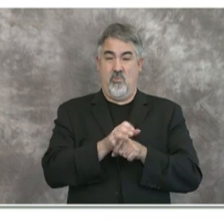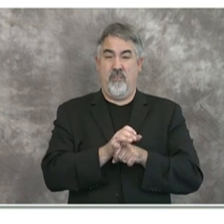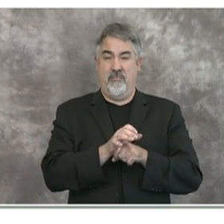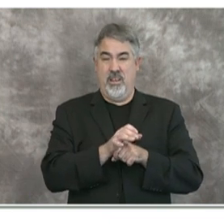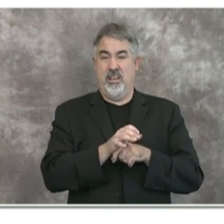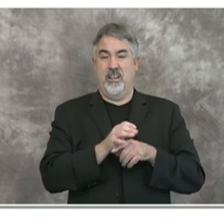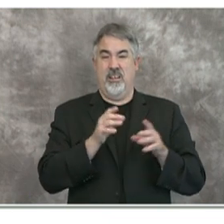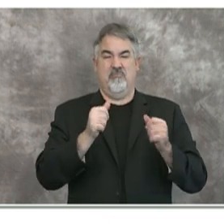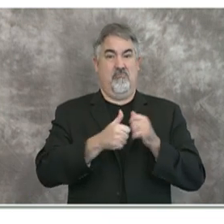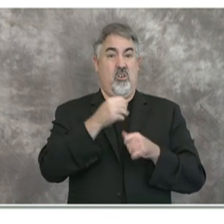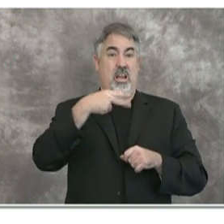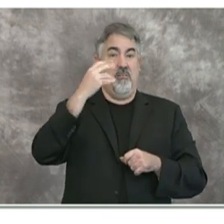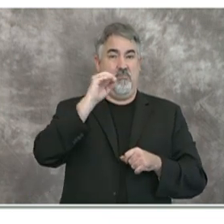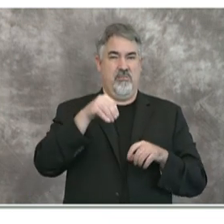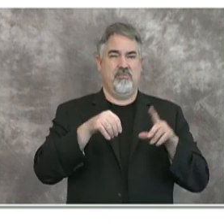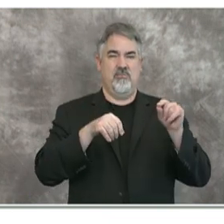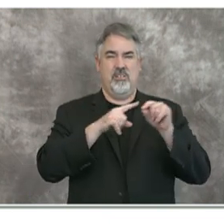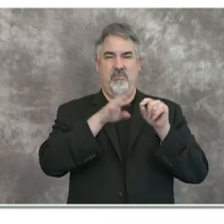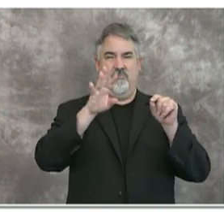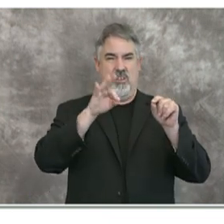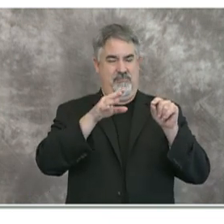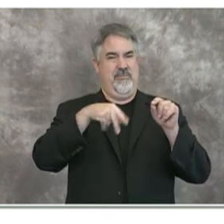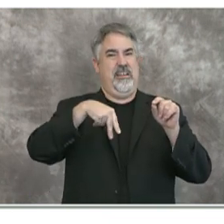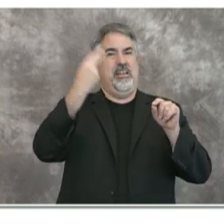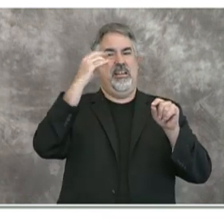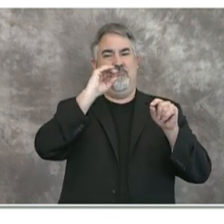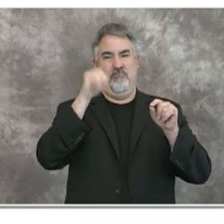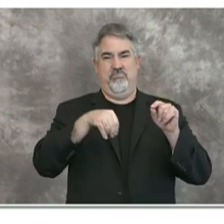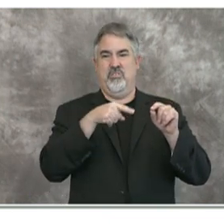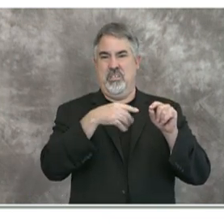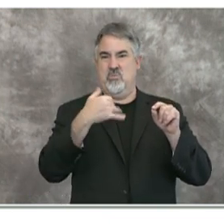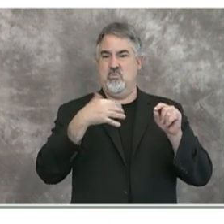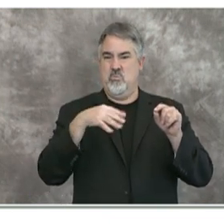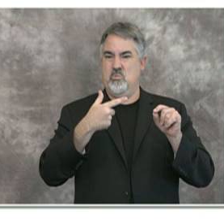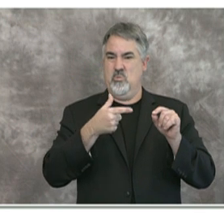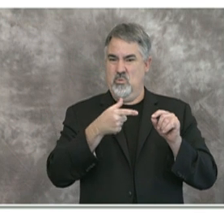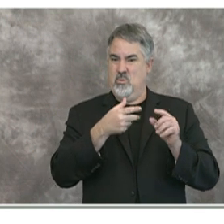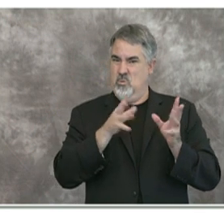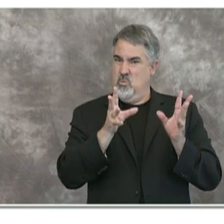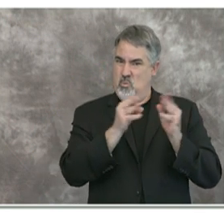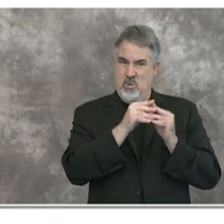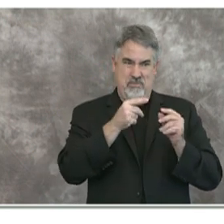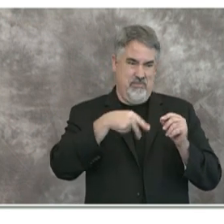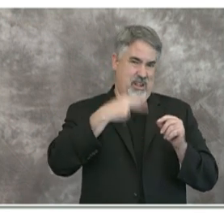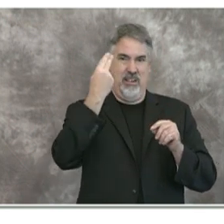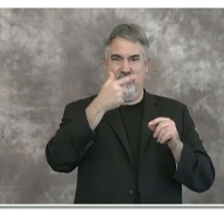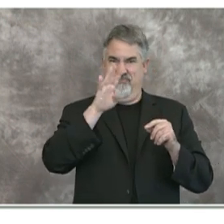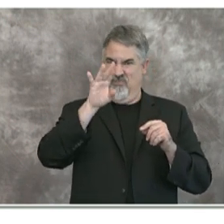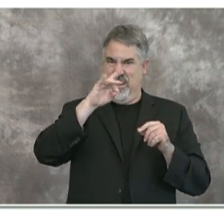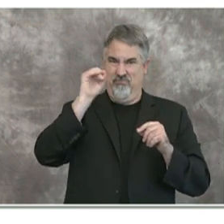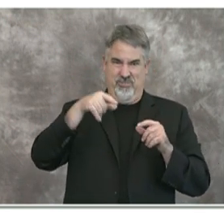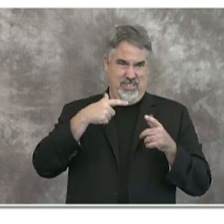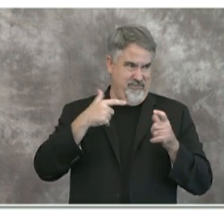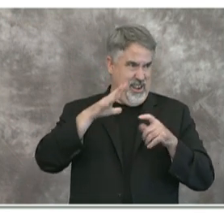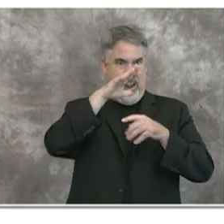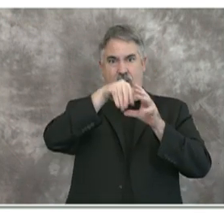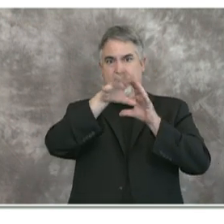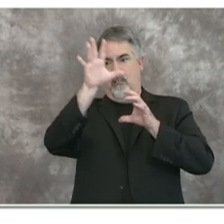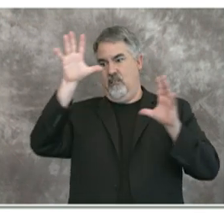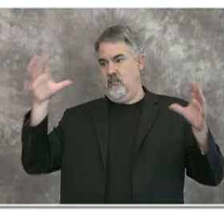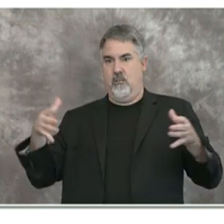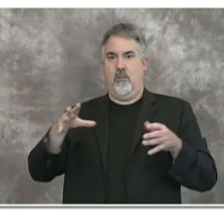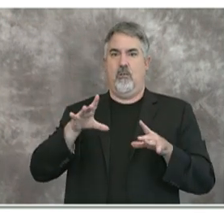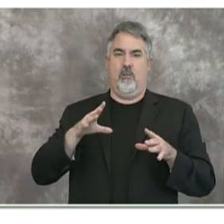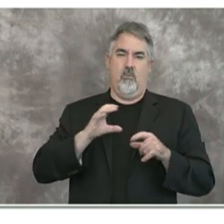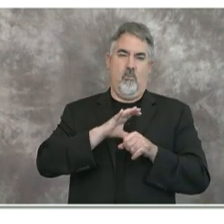of age make up 51% of the total. 2,106 or 49% are